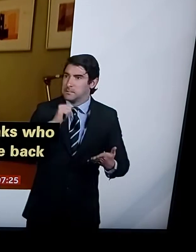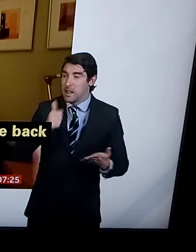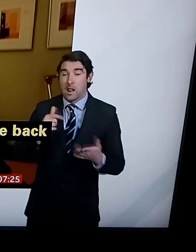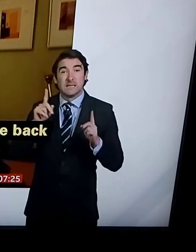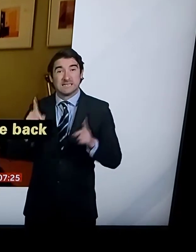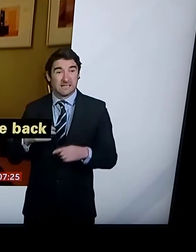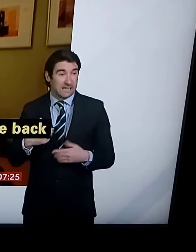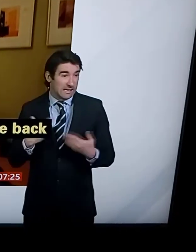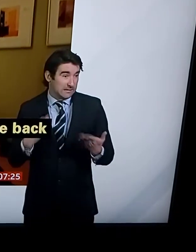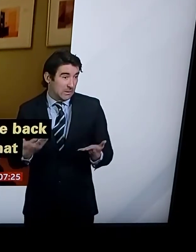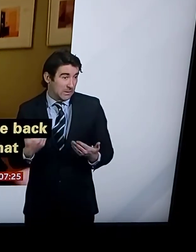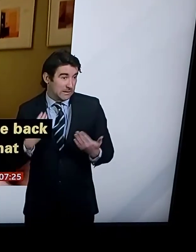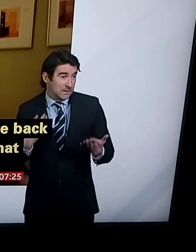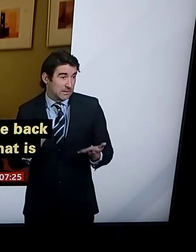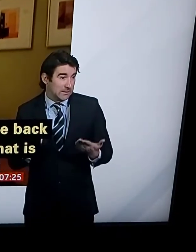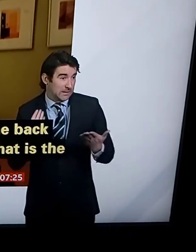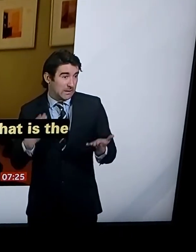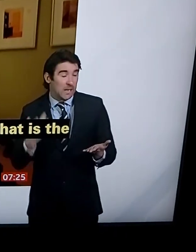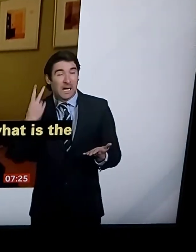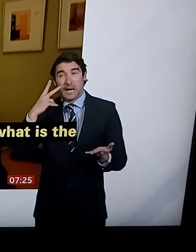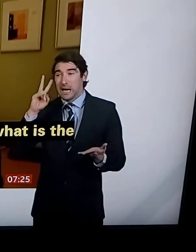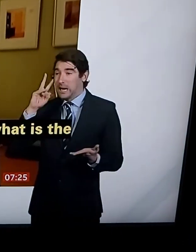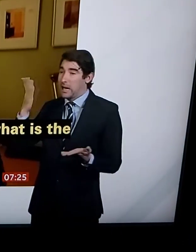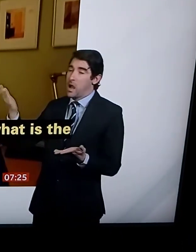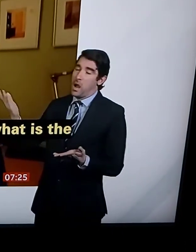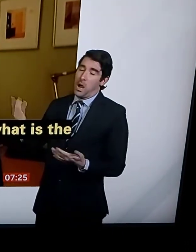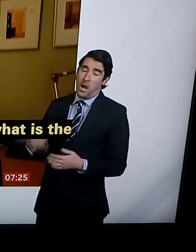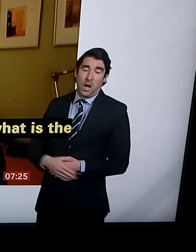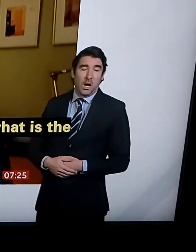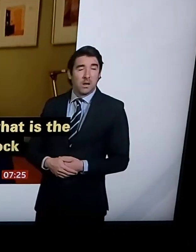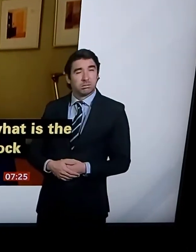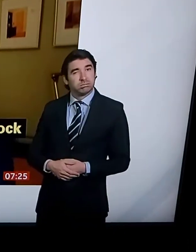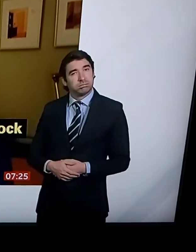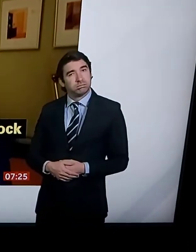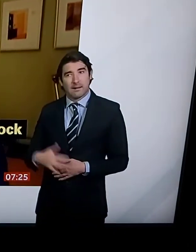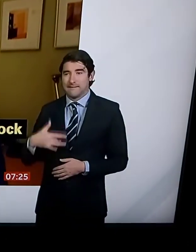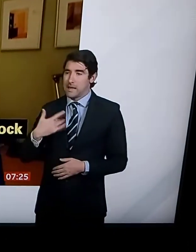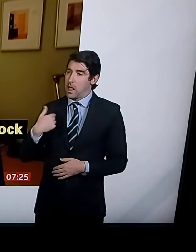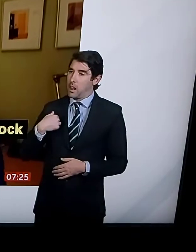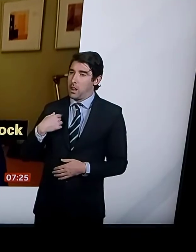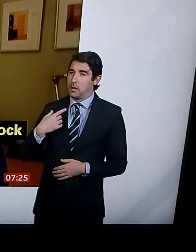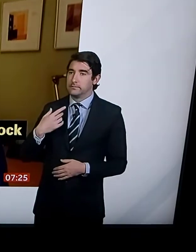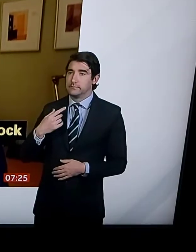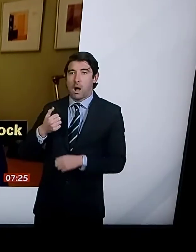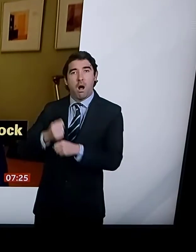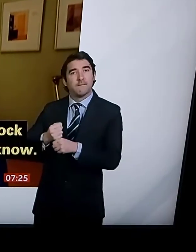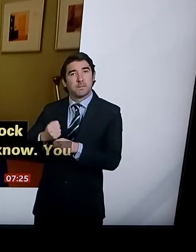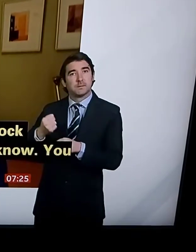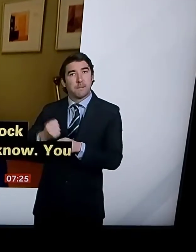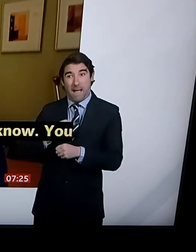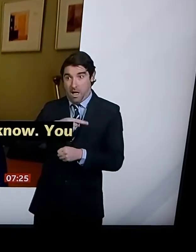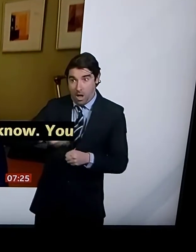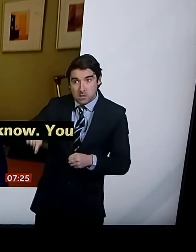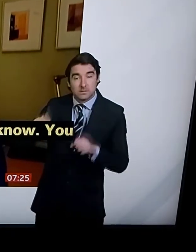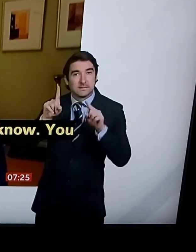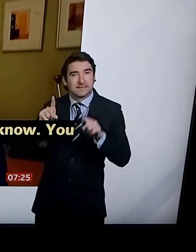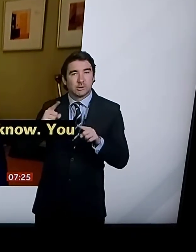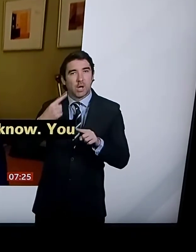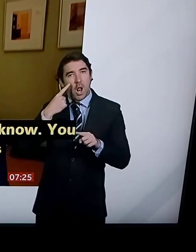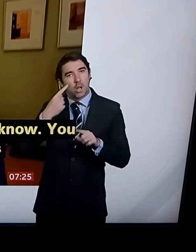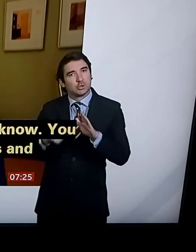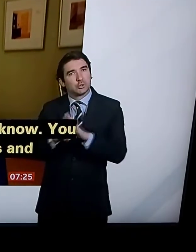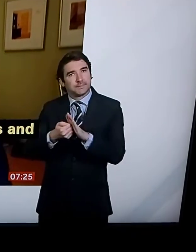know, because of what happened over the weekend. So you've got that sense of weariness and frustration. I think probably you've also got a sense of at least we've got some